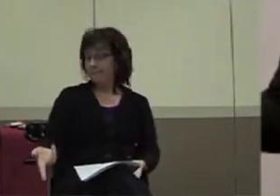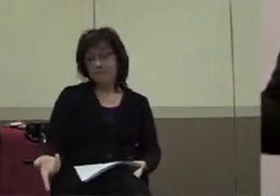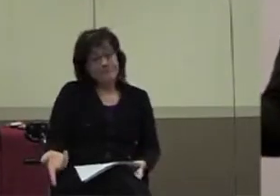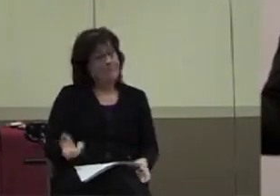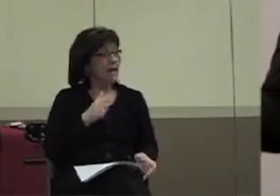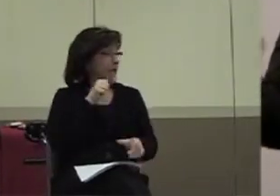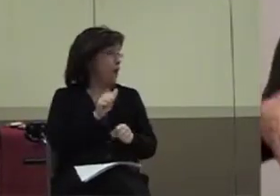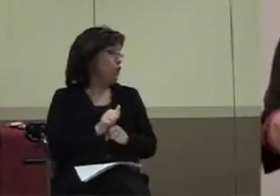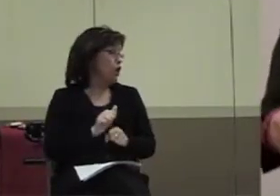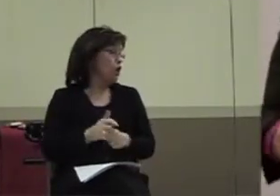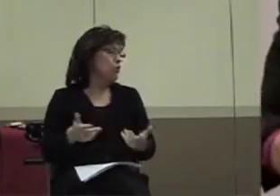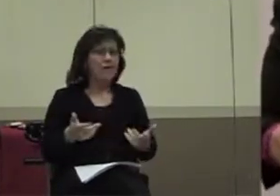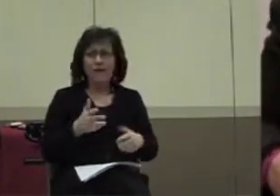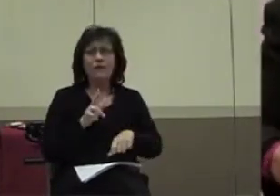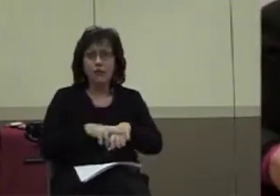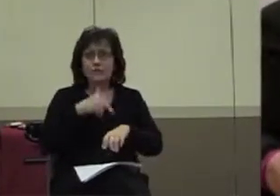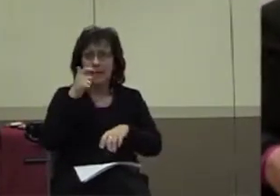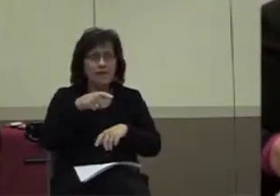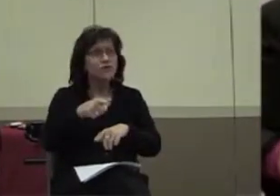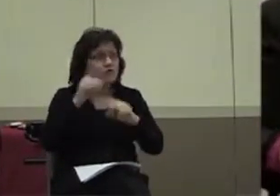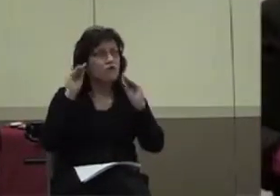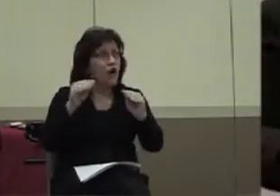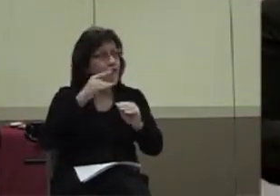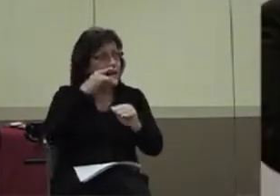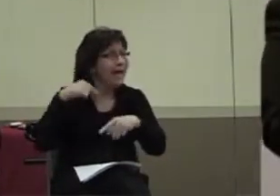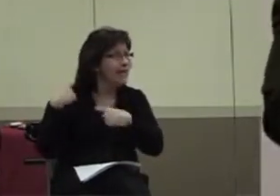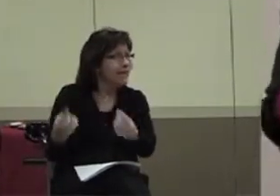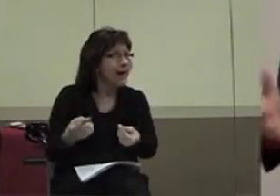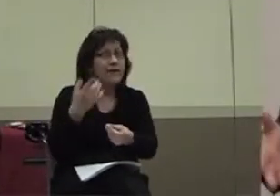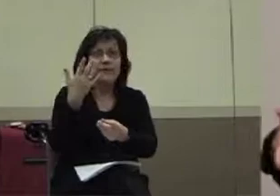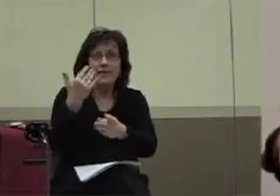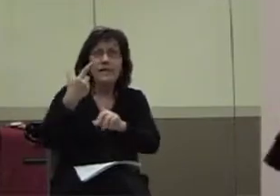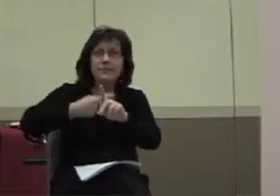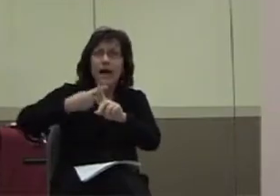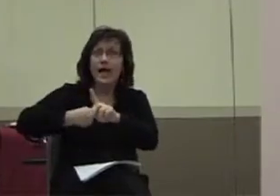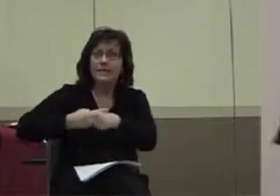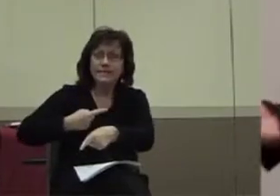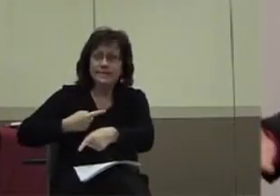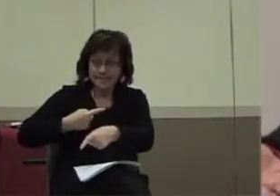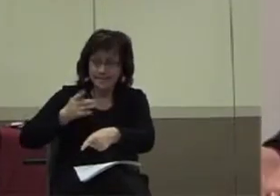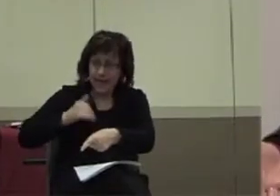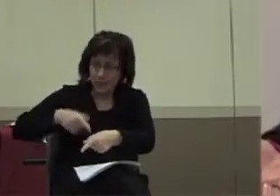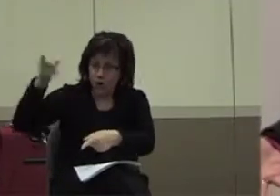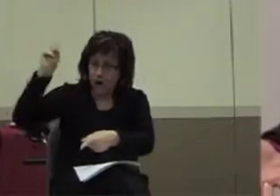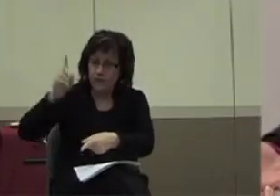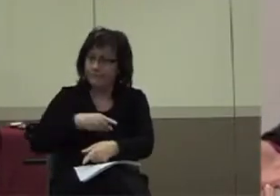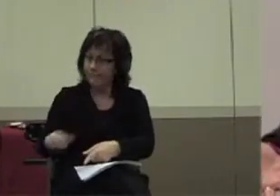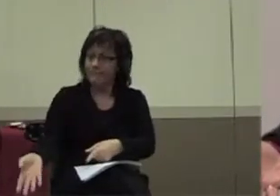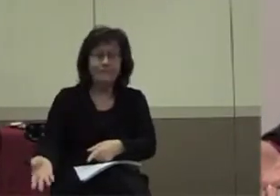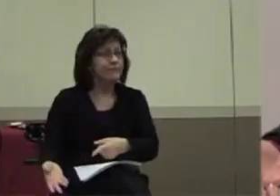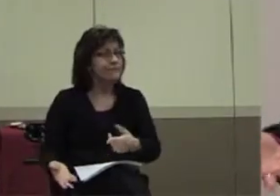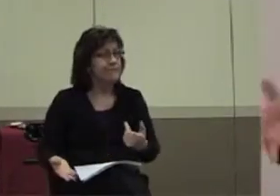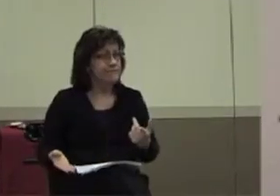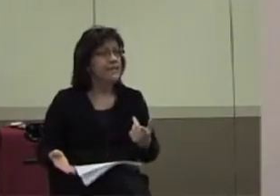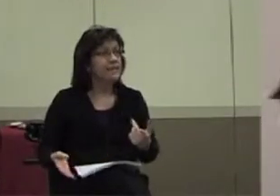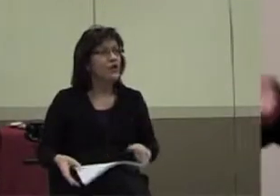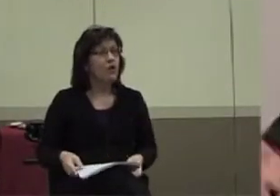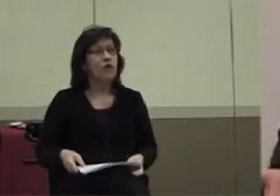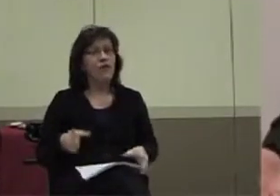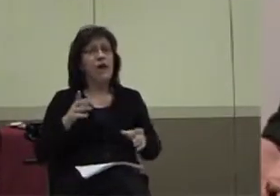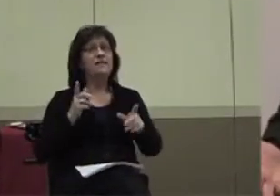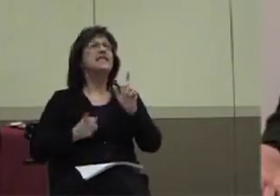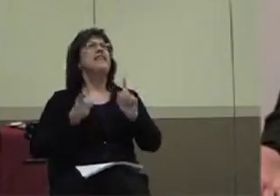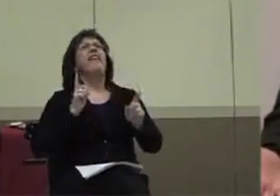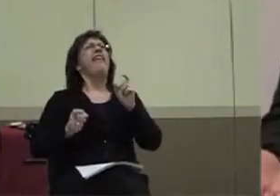Well, of course it didn't work because you taught the kid for the last 15 months that tantruming did pay off. So be